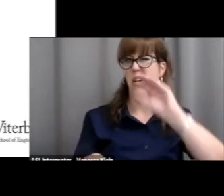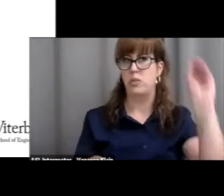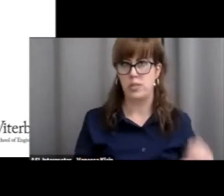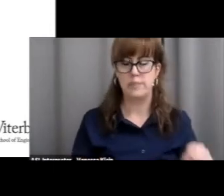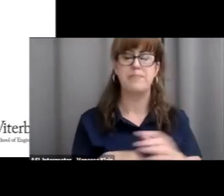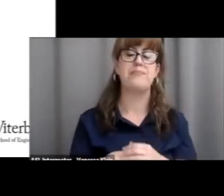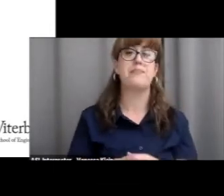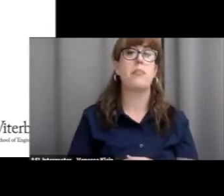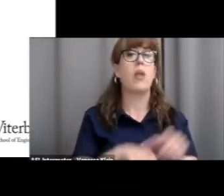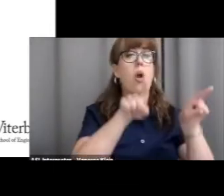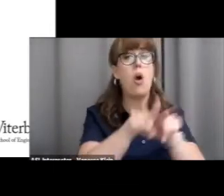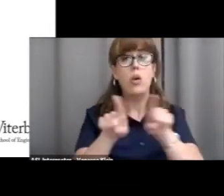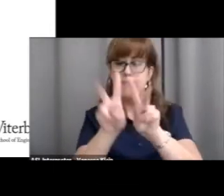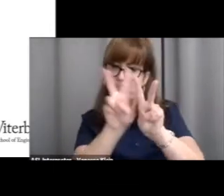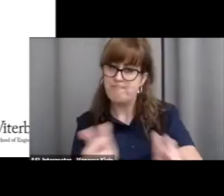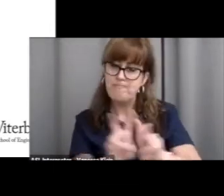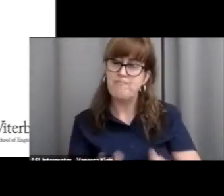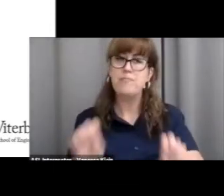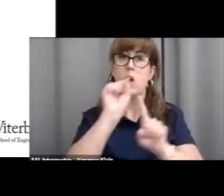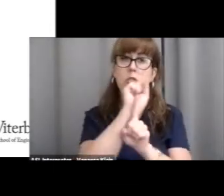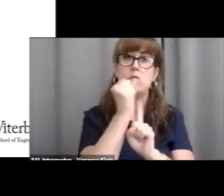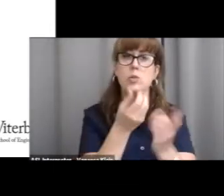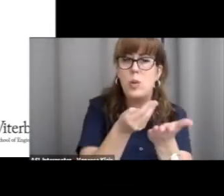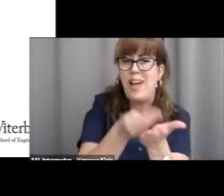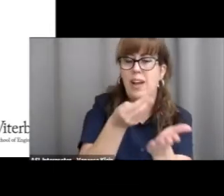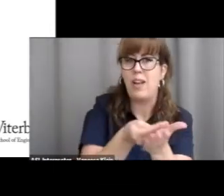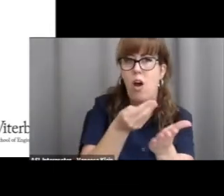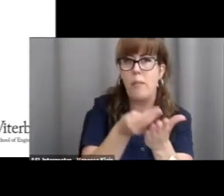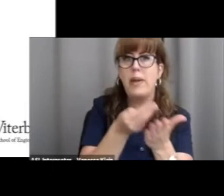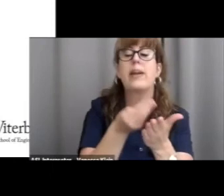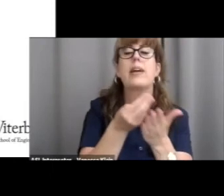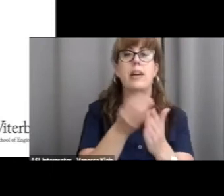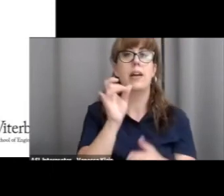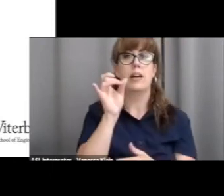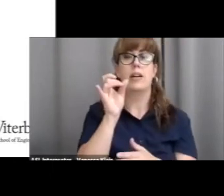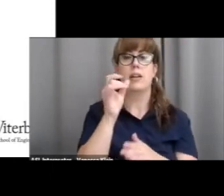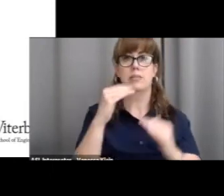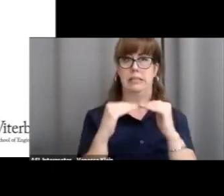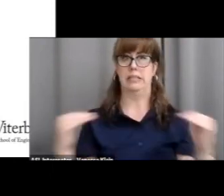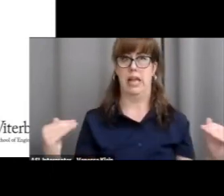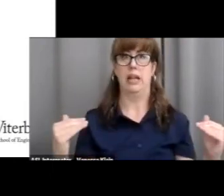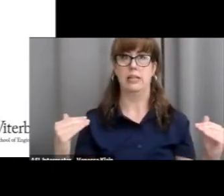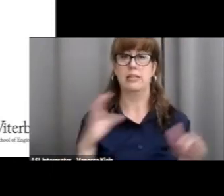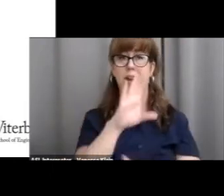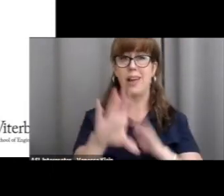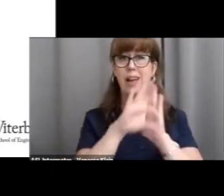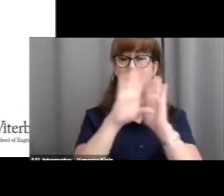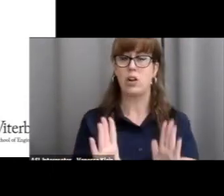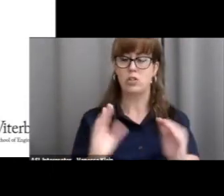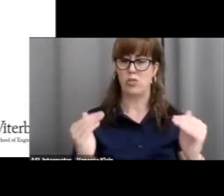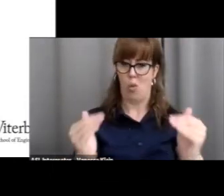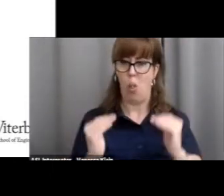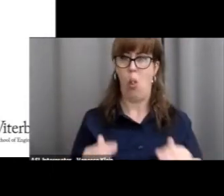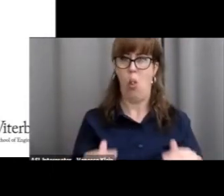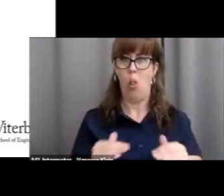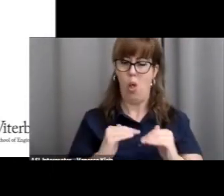So we also looked at socioeconomic status. We saw that characters of lower income are underrepresented. So you